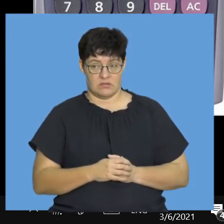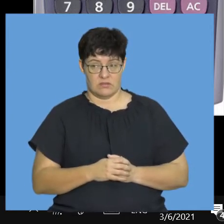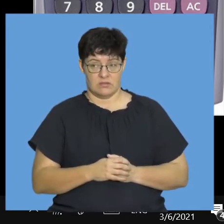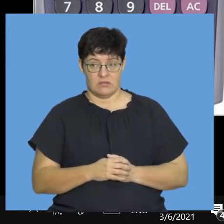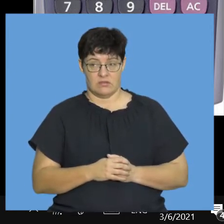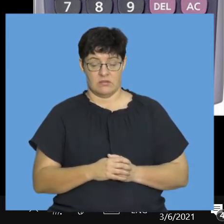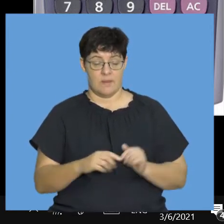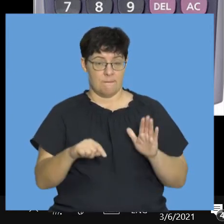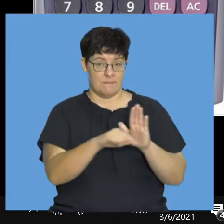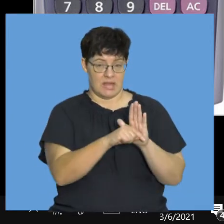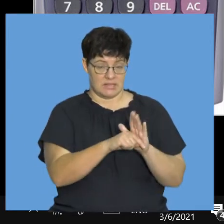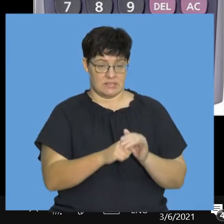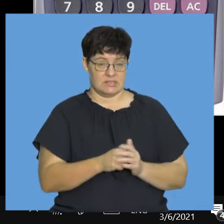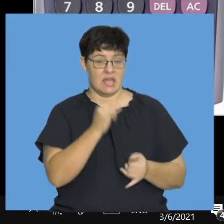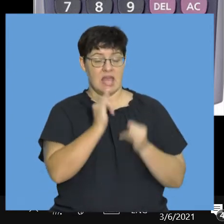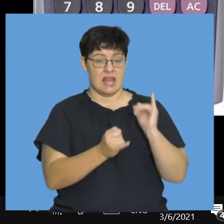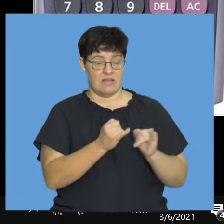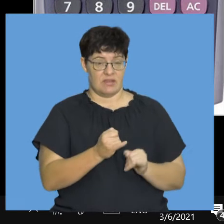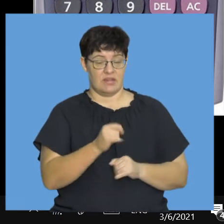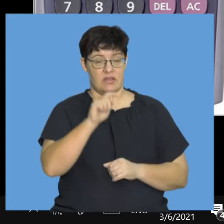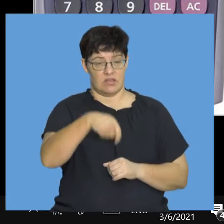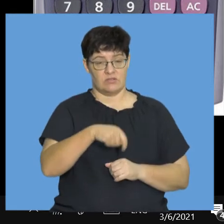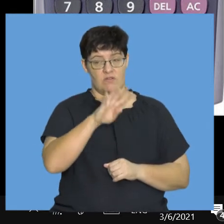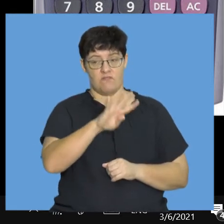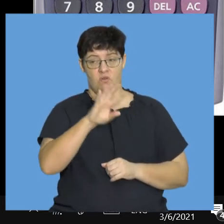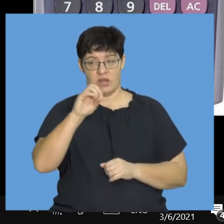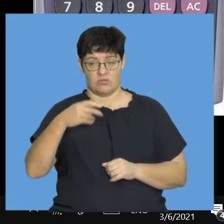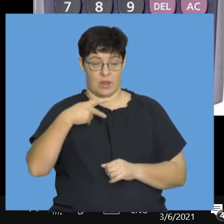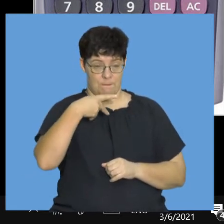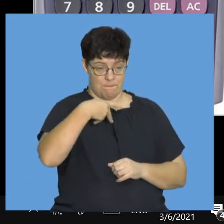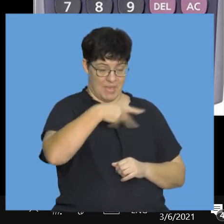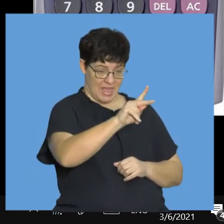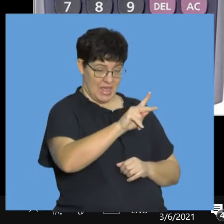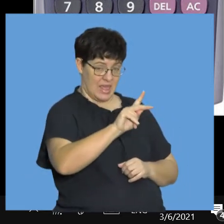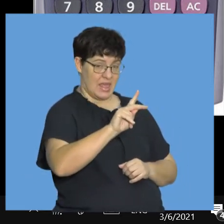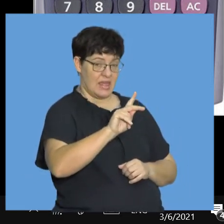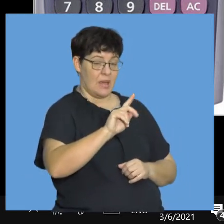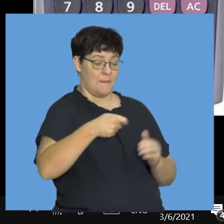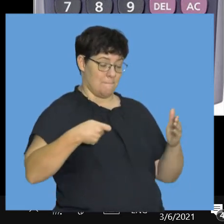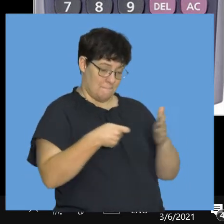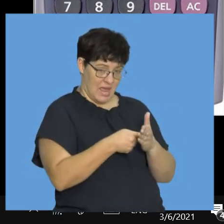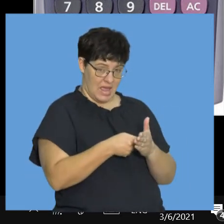Minus the 11,400 that will be paid in the month, in the